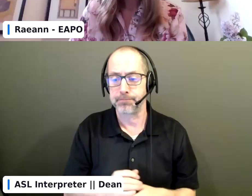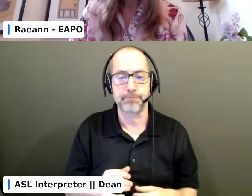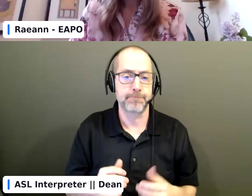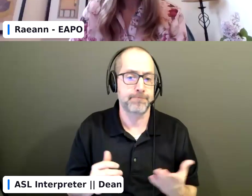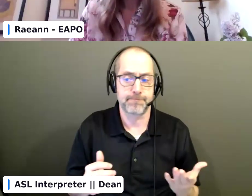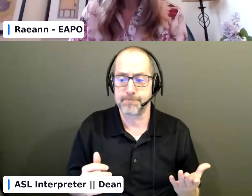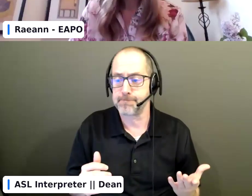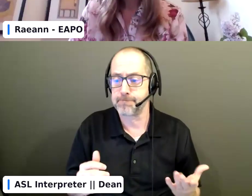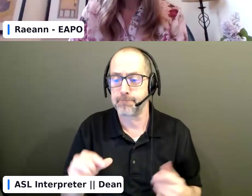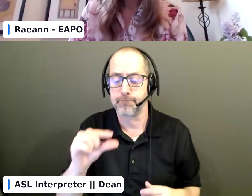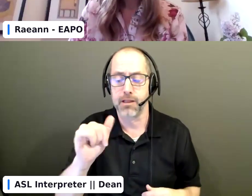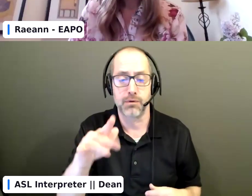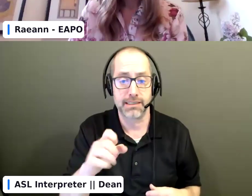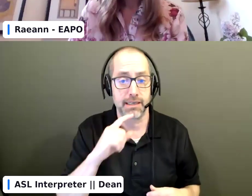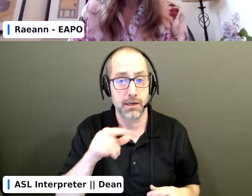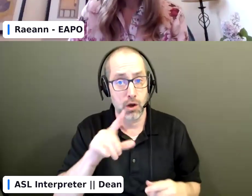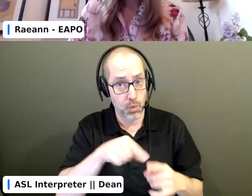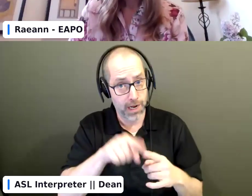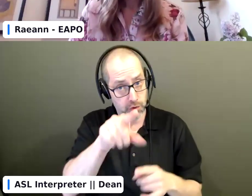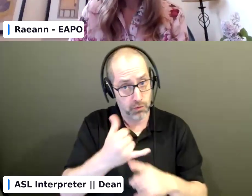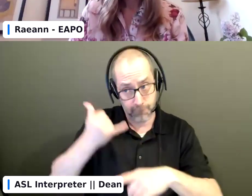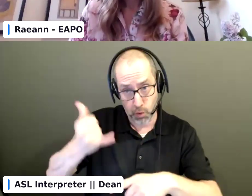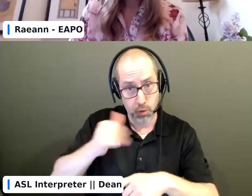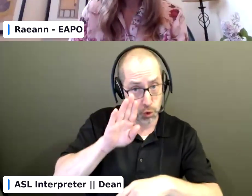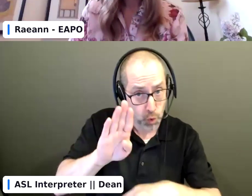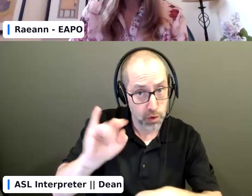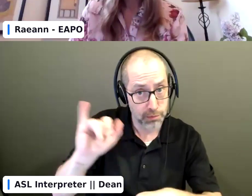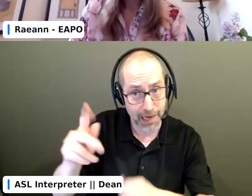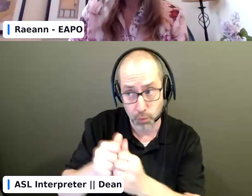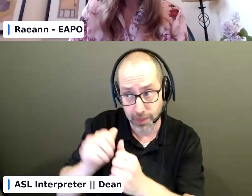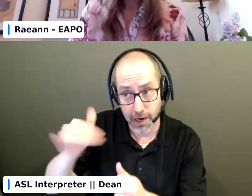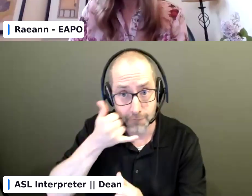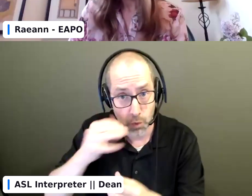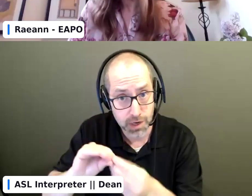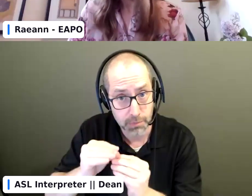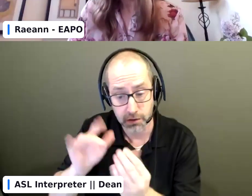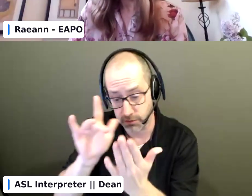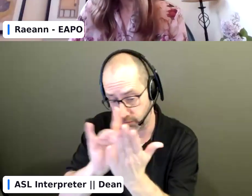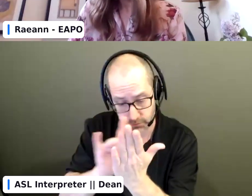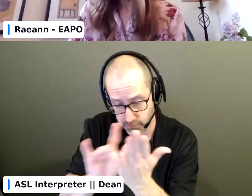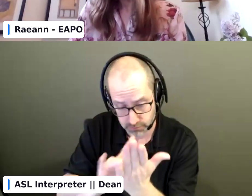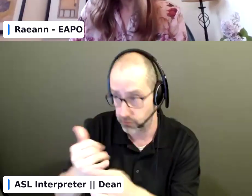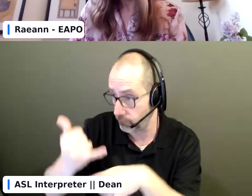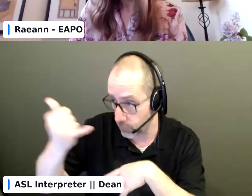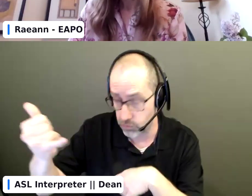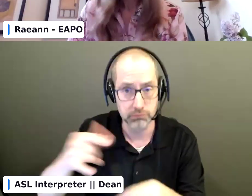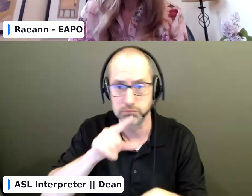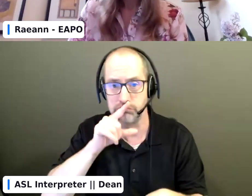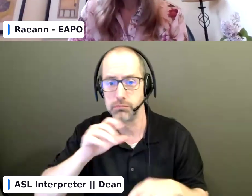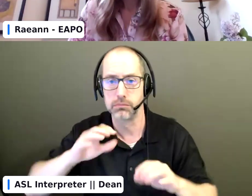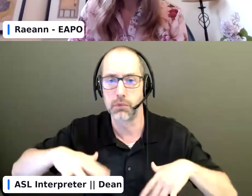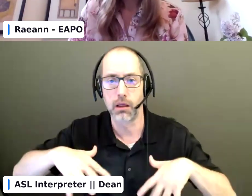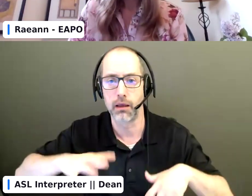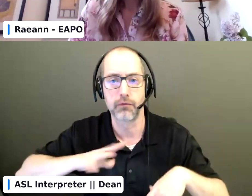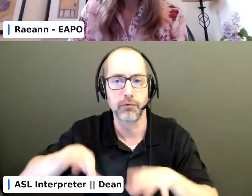a case where you're calling into your bank where there's a problem. I've not, well, like, Rob, unless you've seen anything, Nope. it's what, when